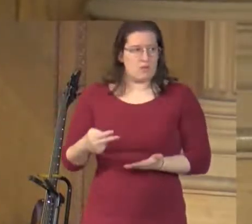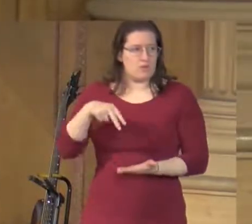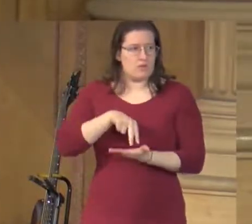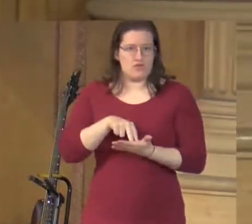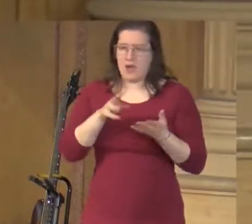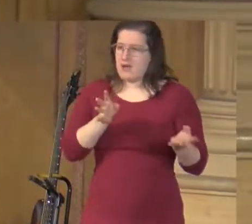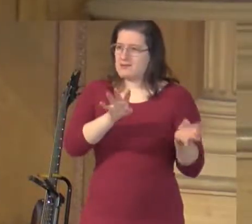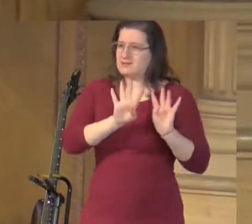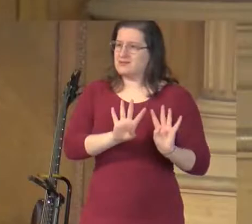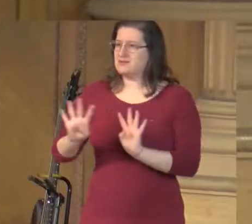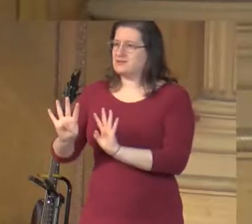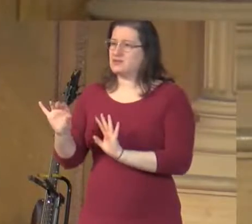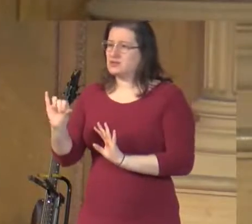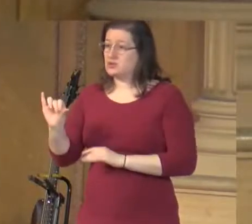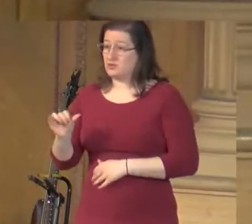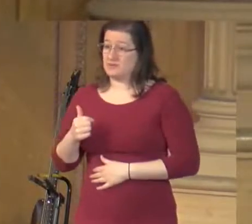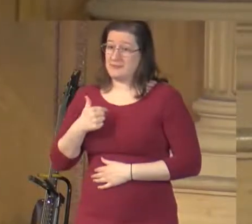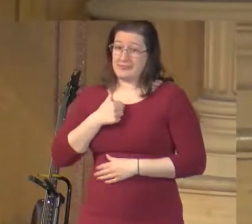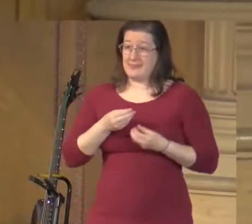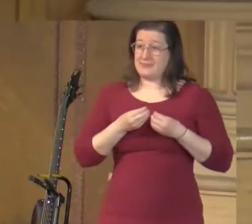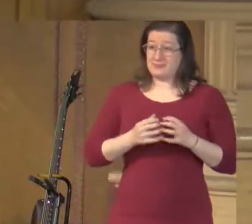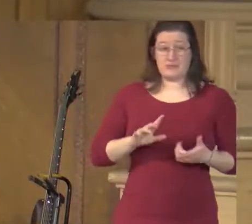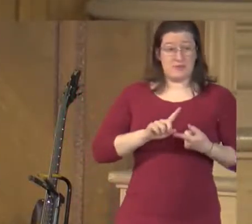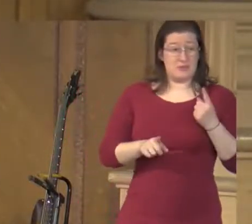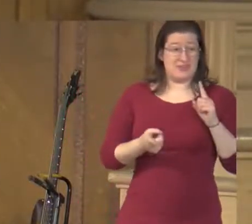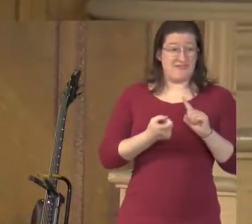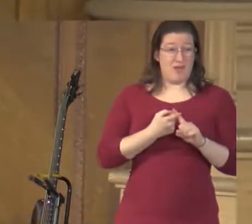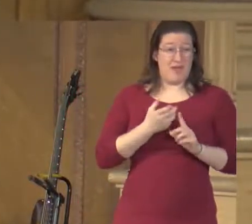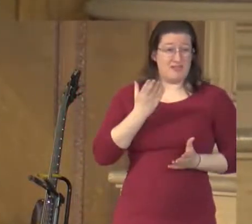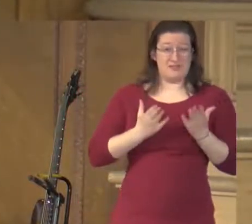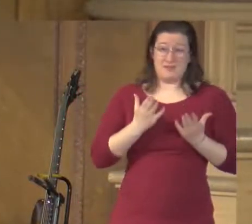I'm losing friends left and right because I'm trying to be a faithful Christian.